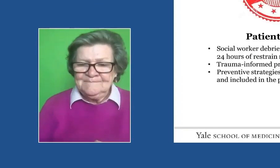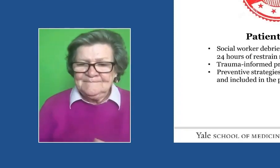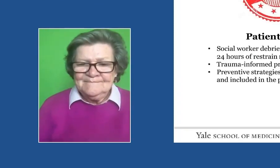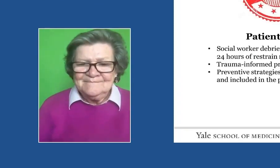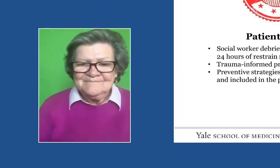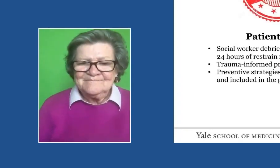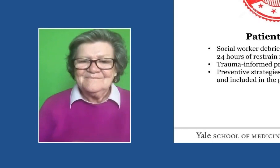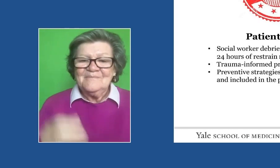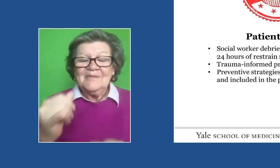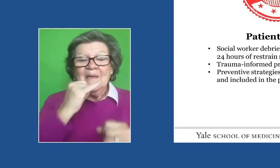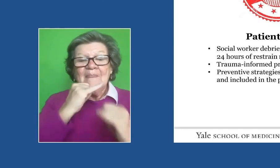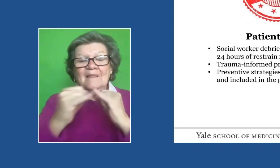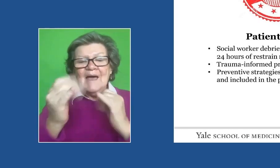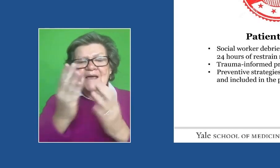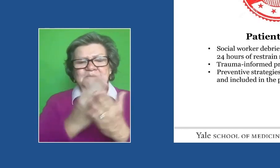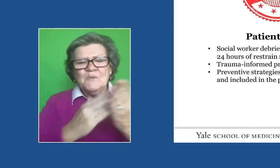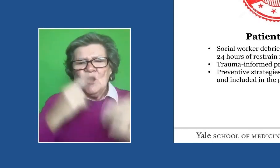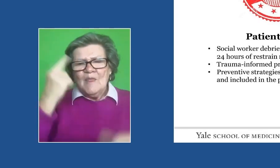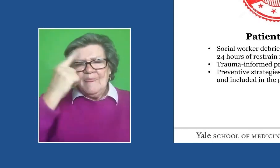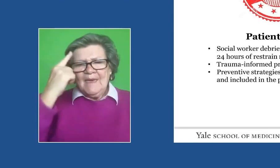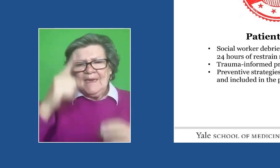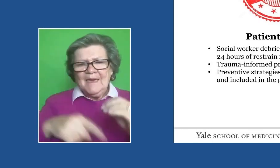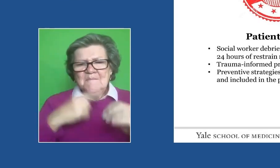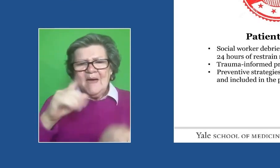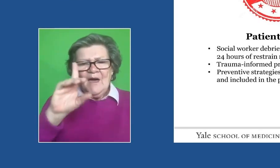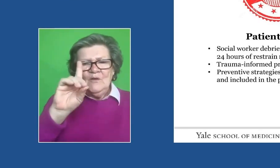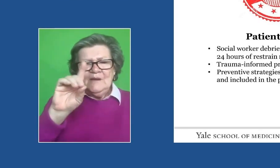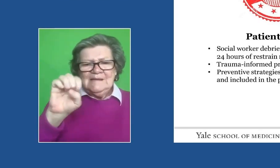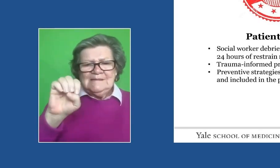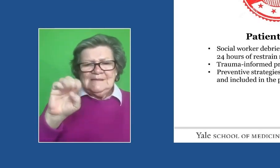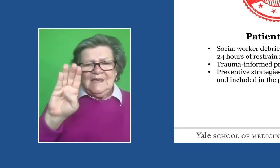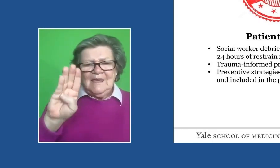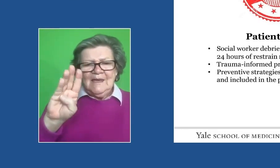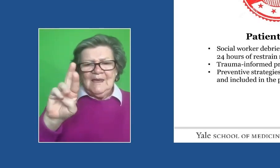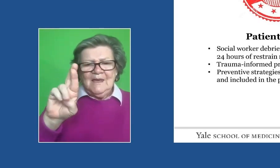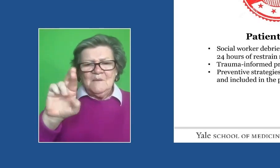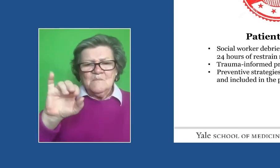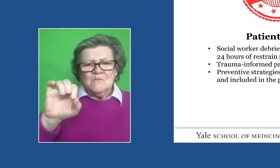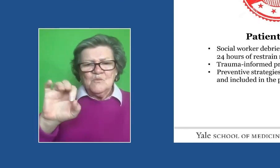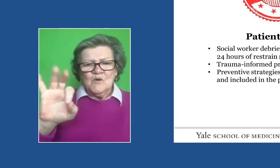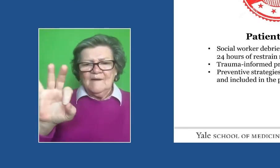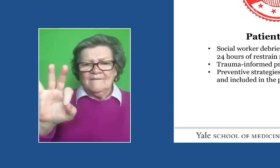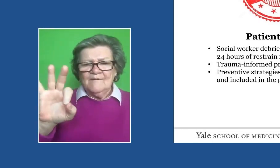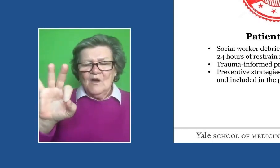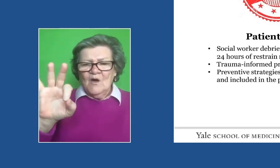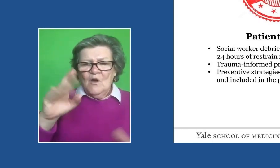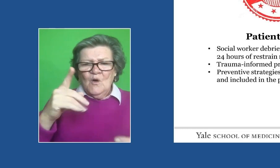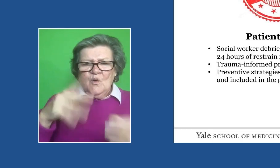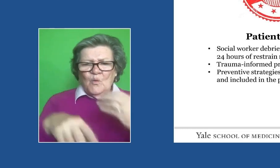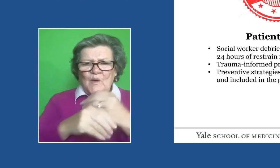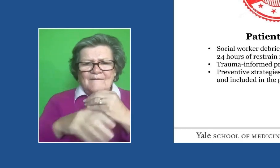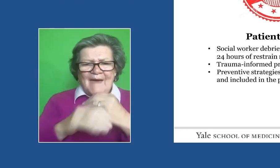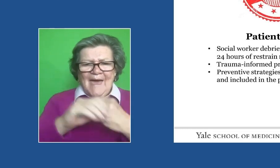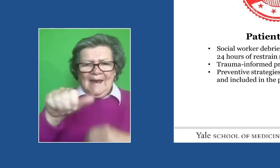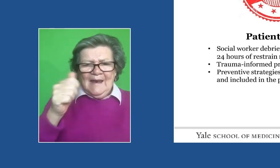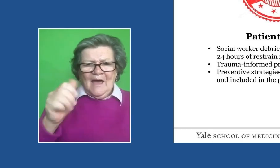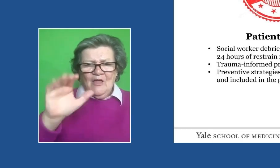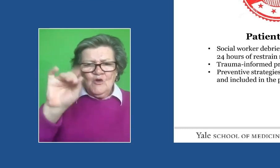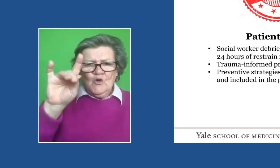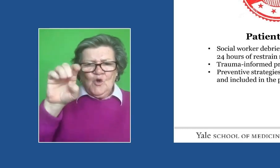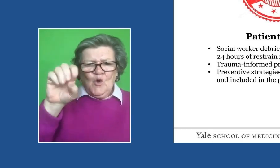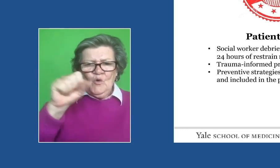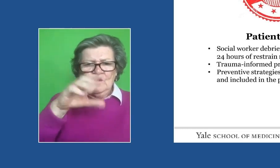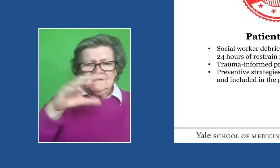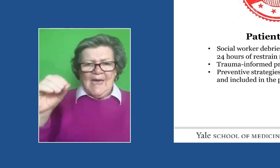And the last piece is thinking a little bit about debriefing. So we've actually added QR codes outside of behavioral crises rooms and